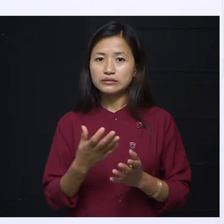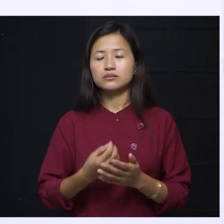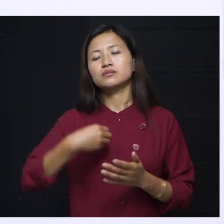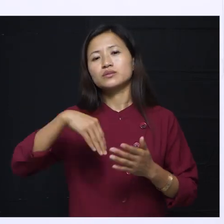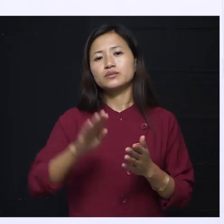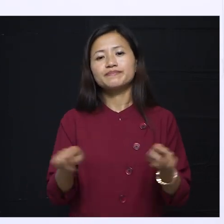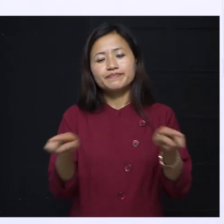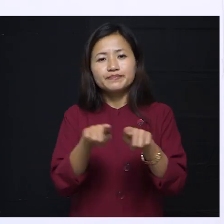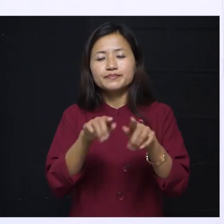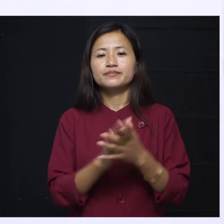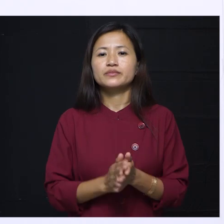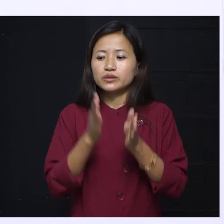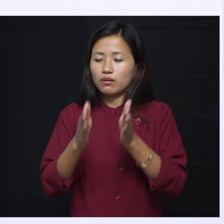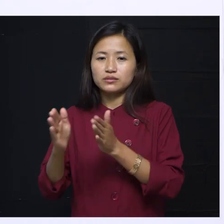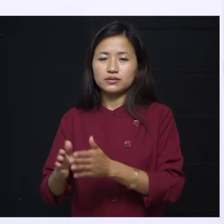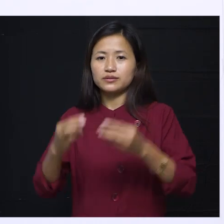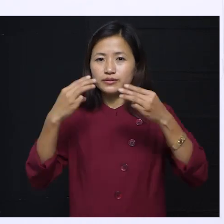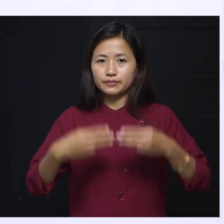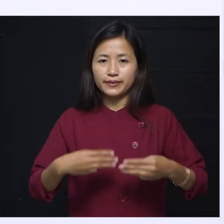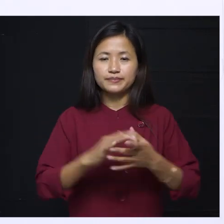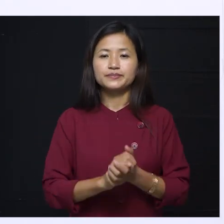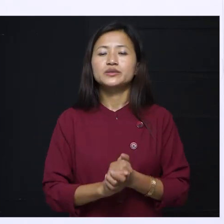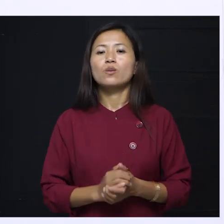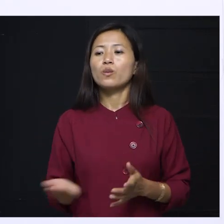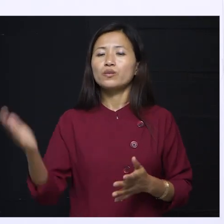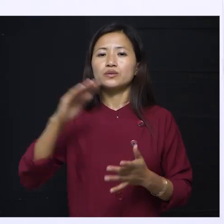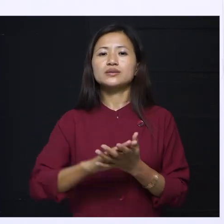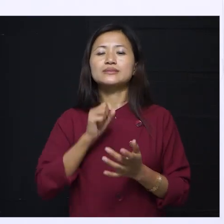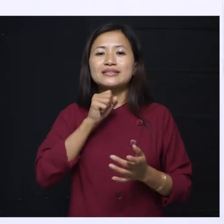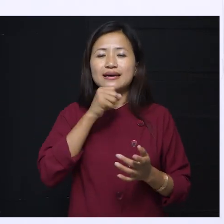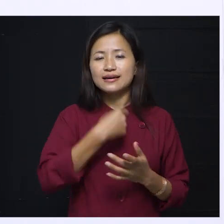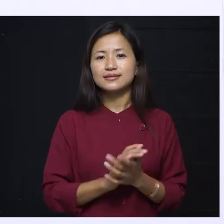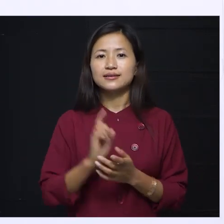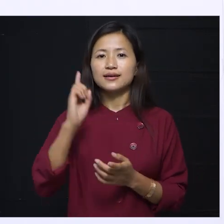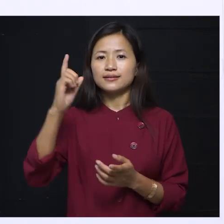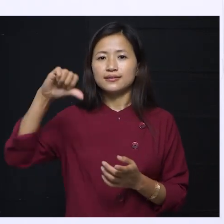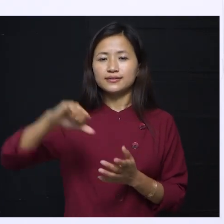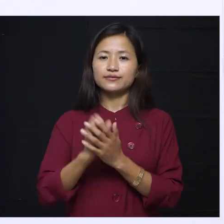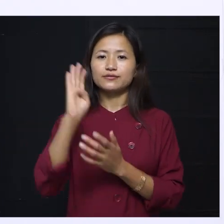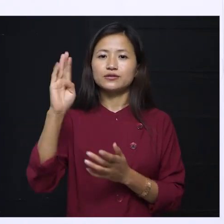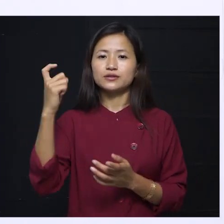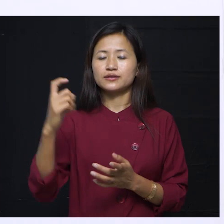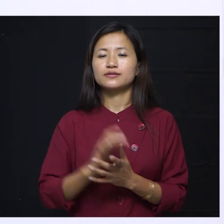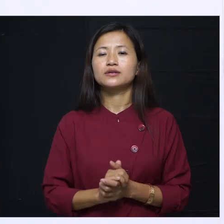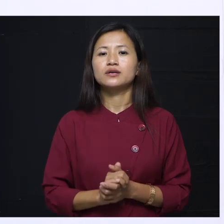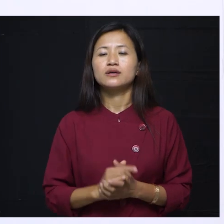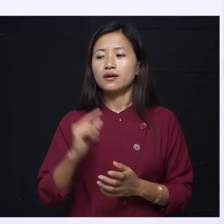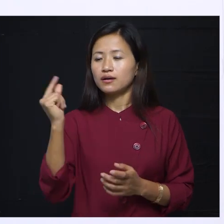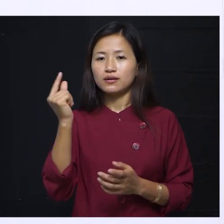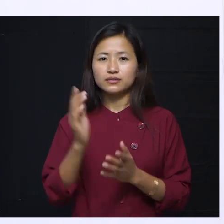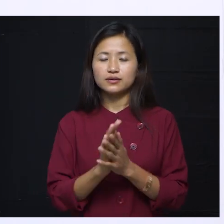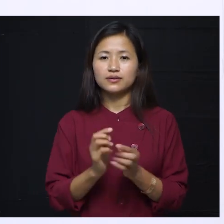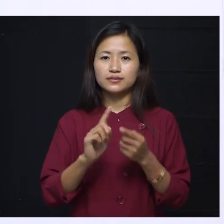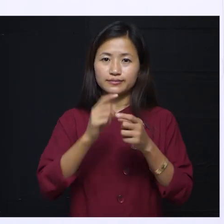can be ordered in this manner. Remember, when it comes to age, such as in 1947, we have used another example